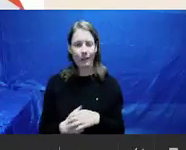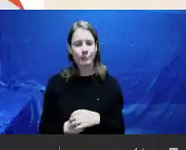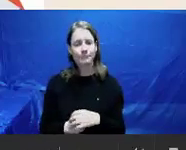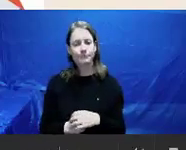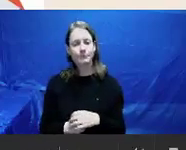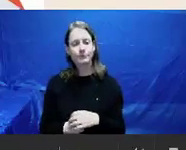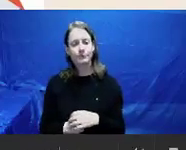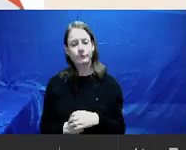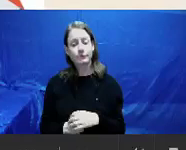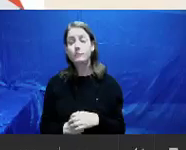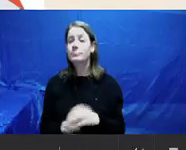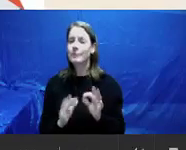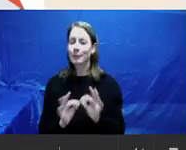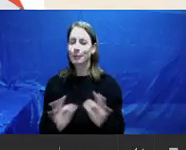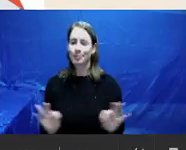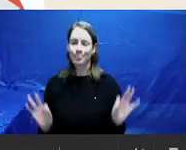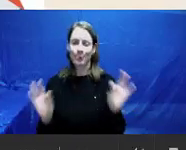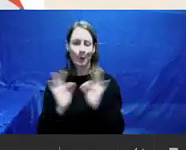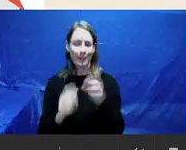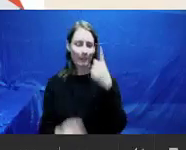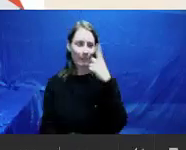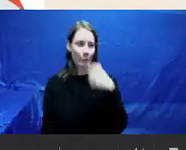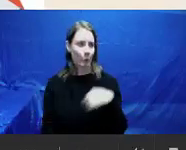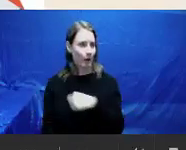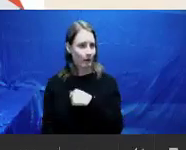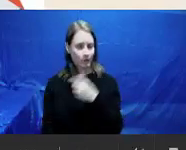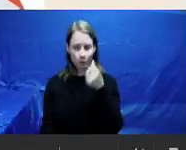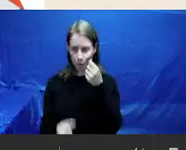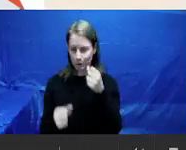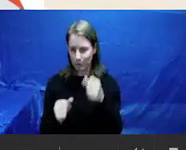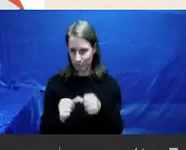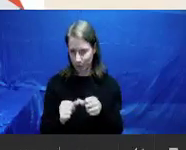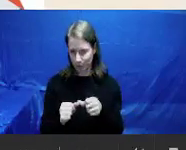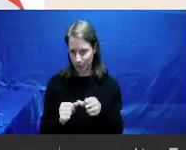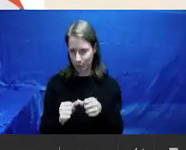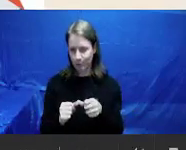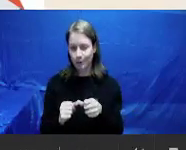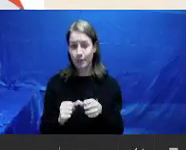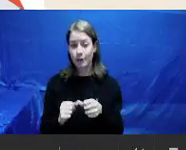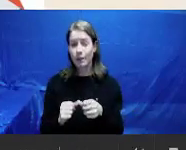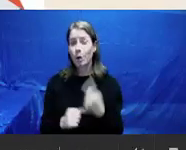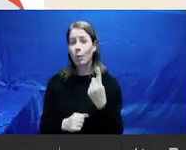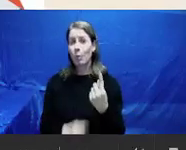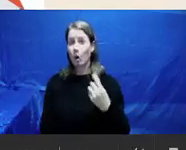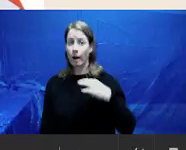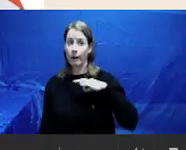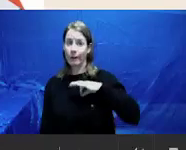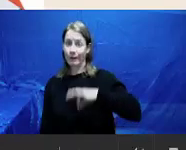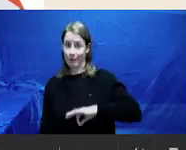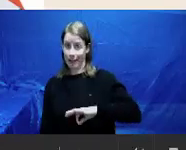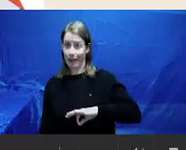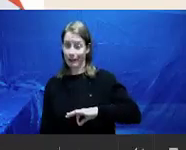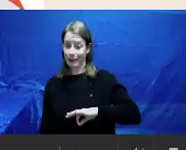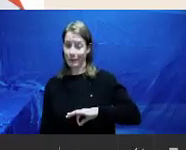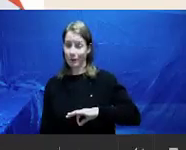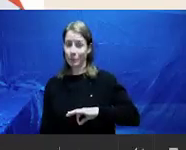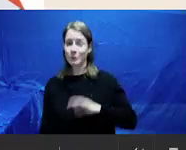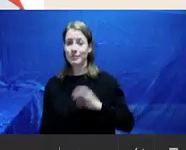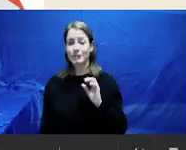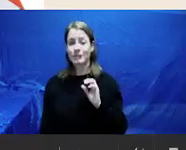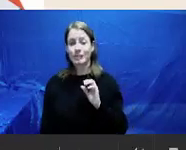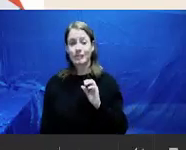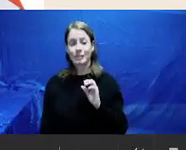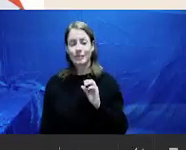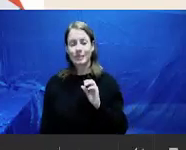there. So it's important for us to remember that one of the advantages of thinking about text complexity is it's giving